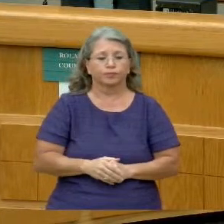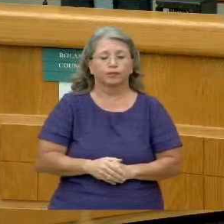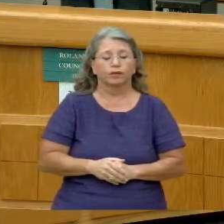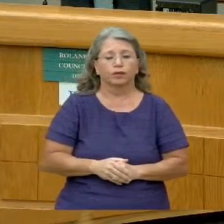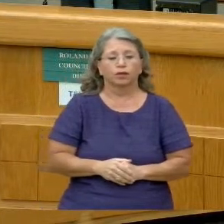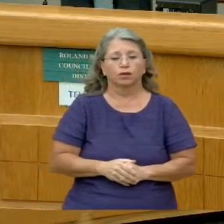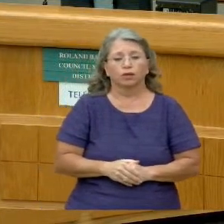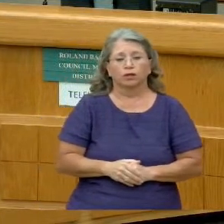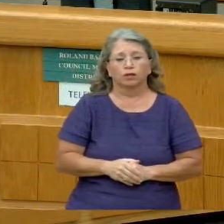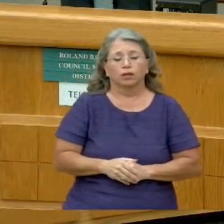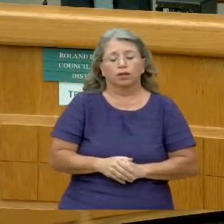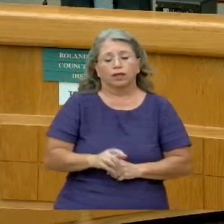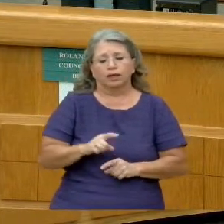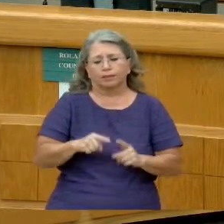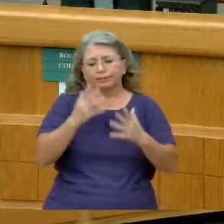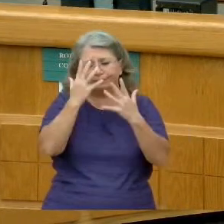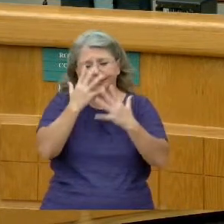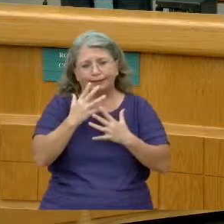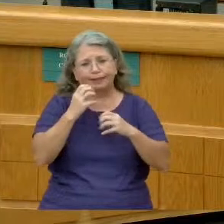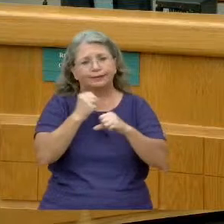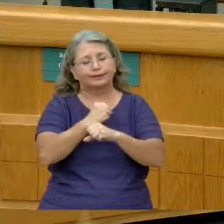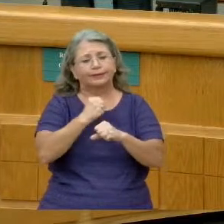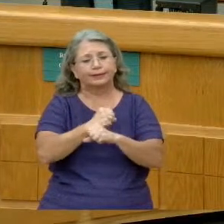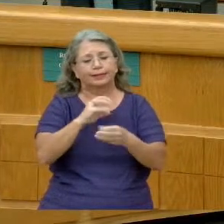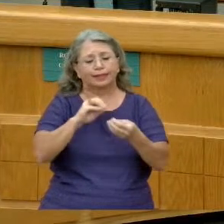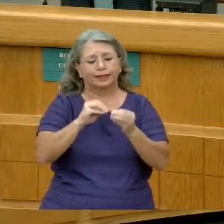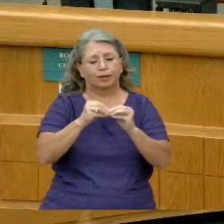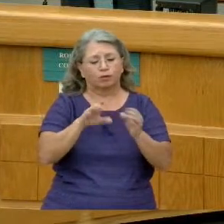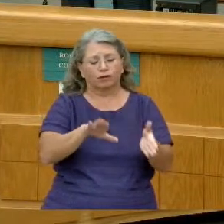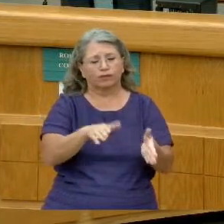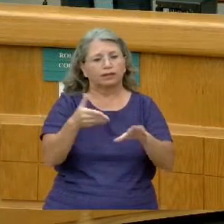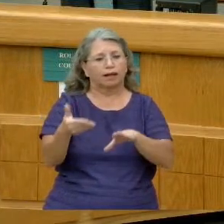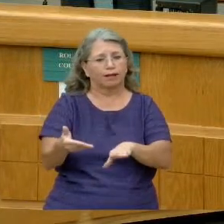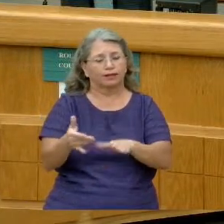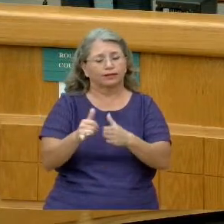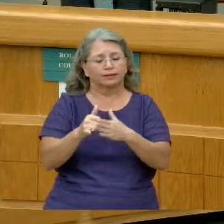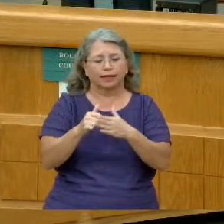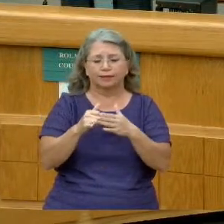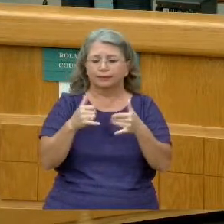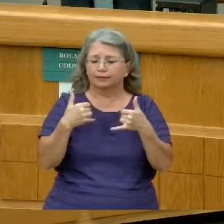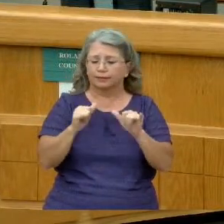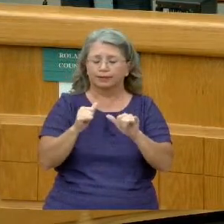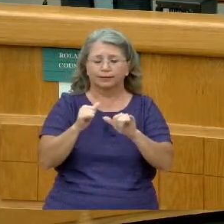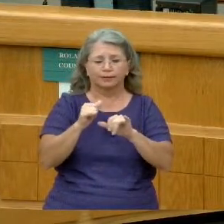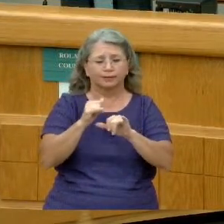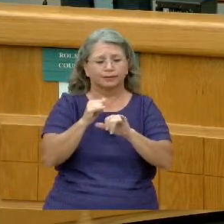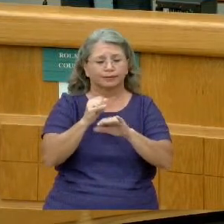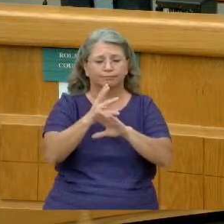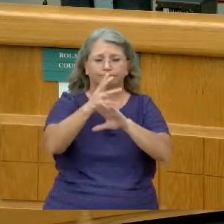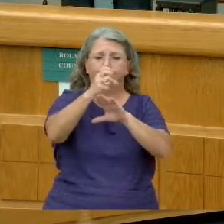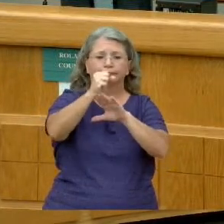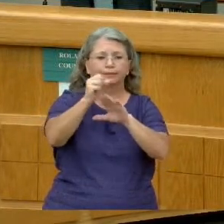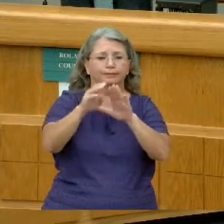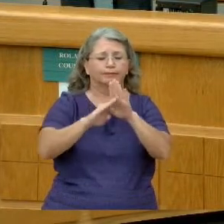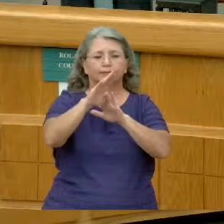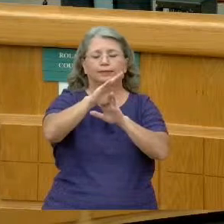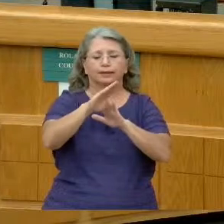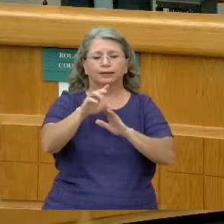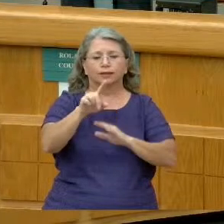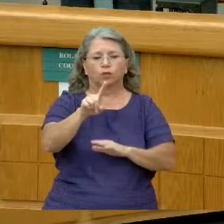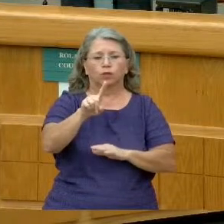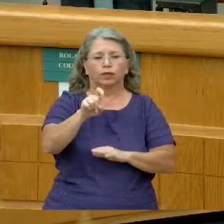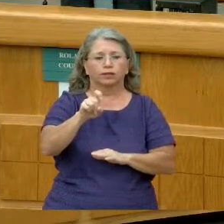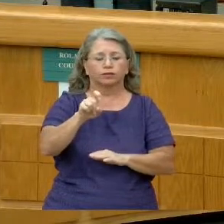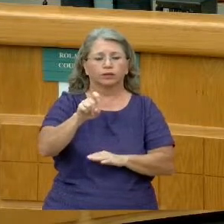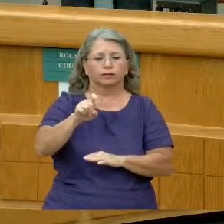unfortunate statistic is the number of deaths. So that continues to climb. Today we're reporting 116 deaths in Nueces